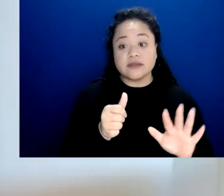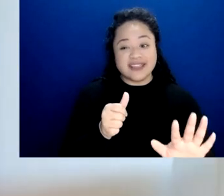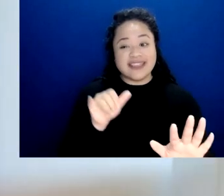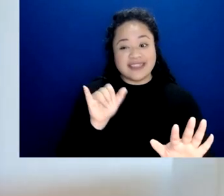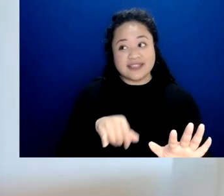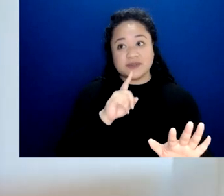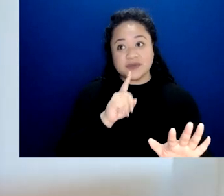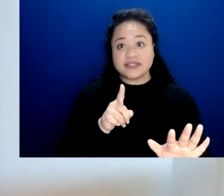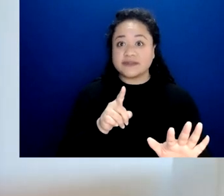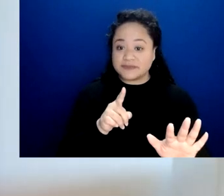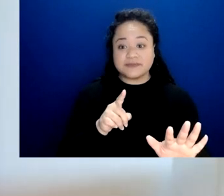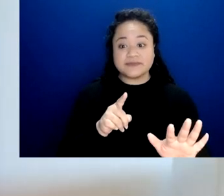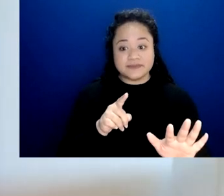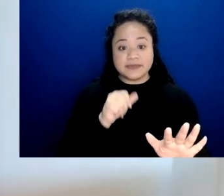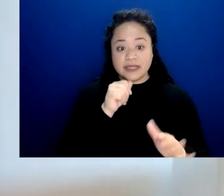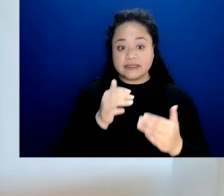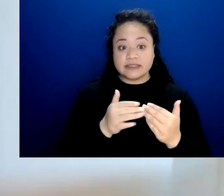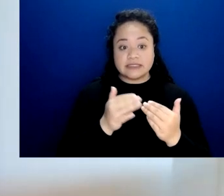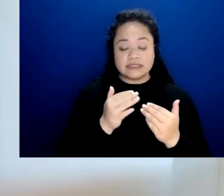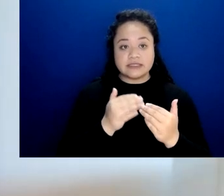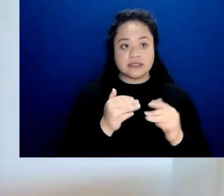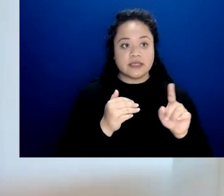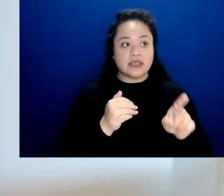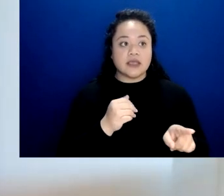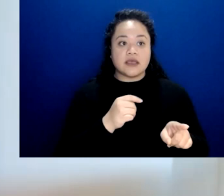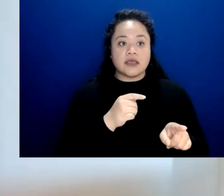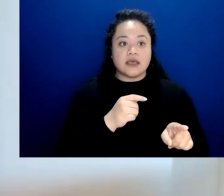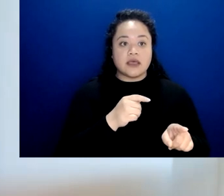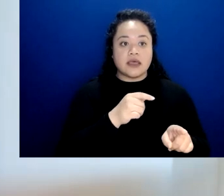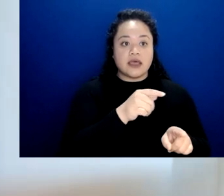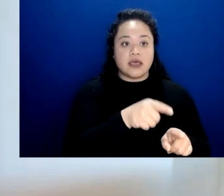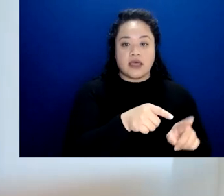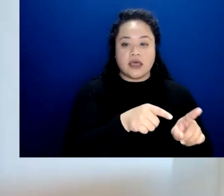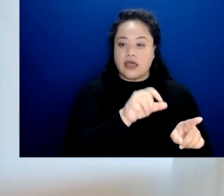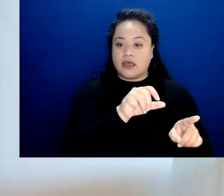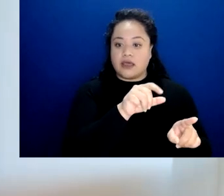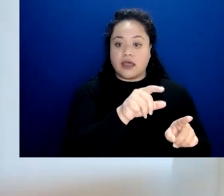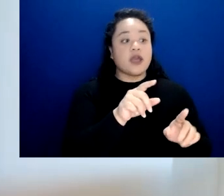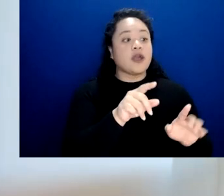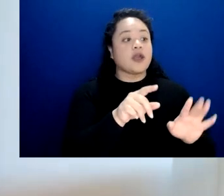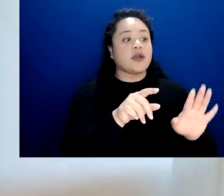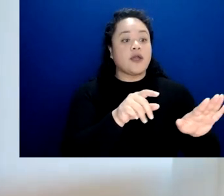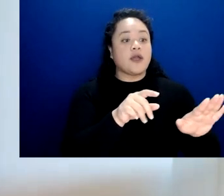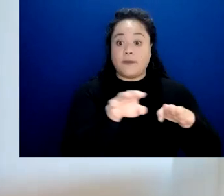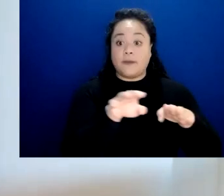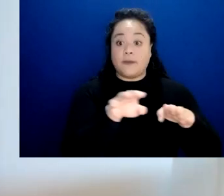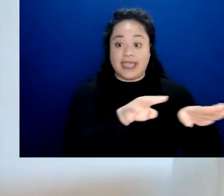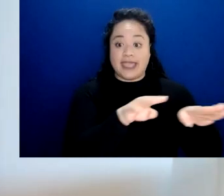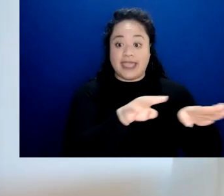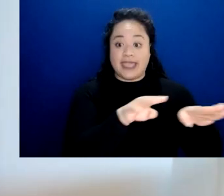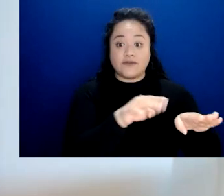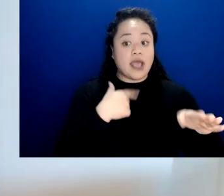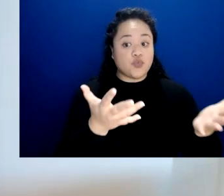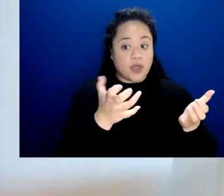Modeling the behavior that we're trying to get from others is probably the easiest and also most difficult thing to do.